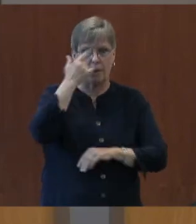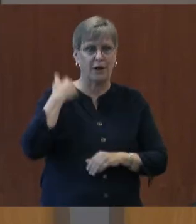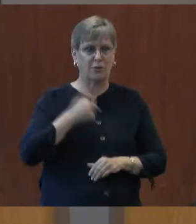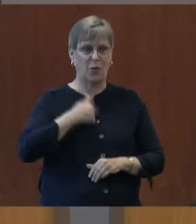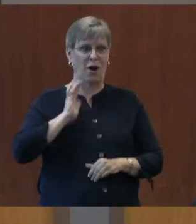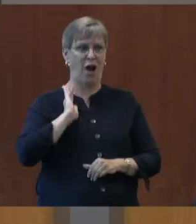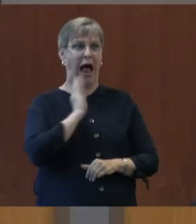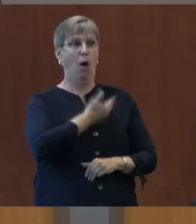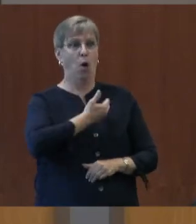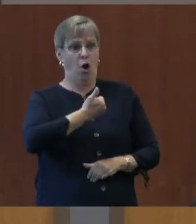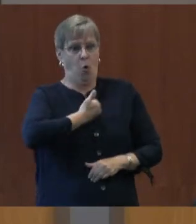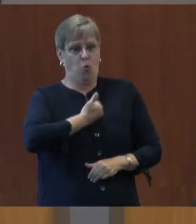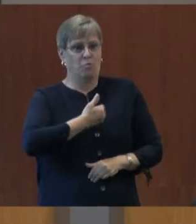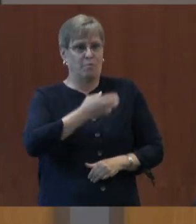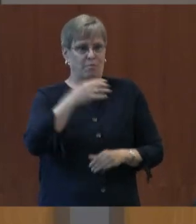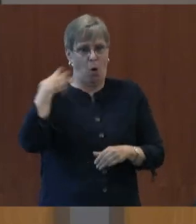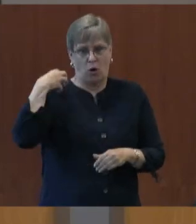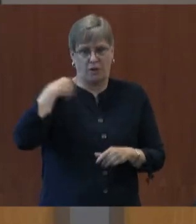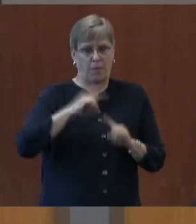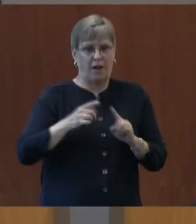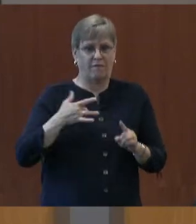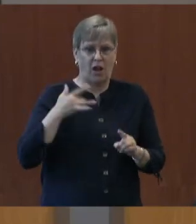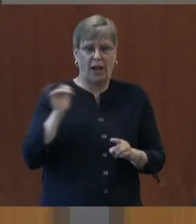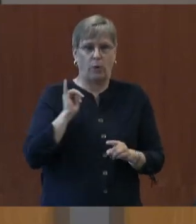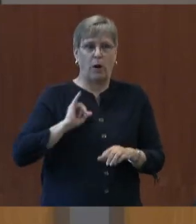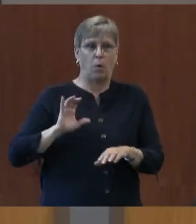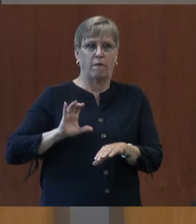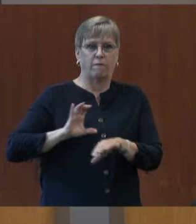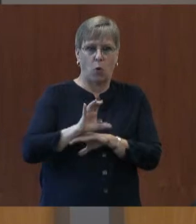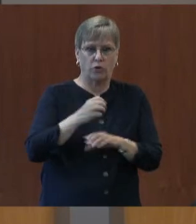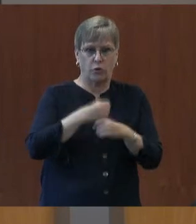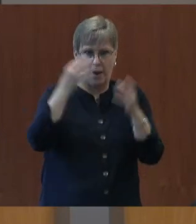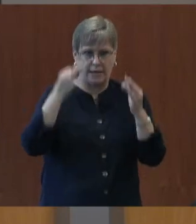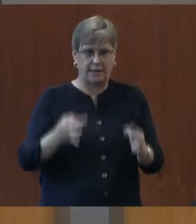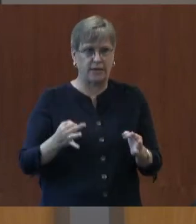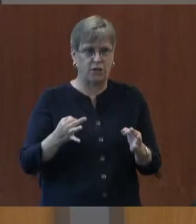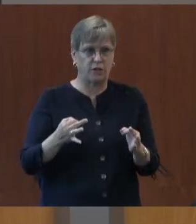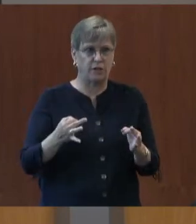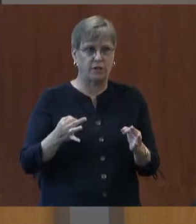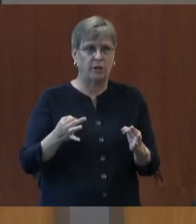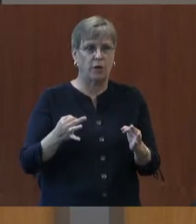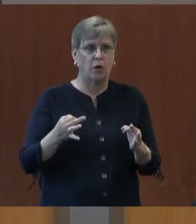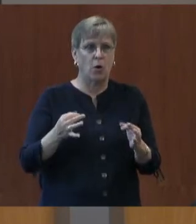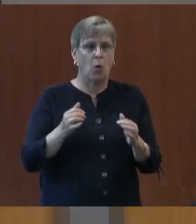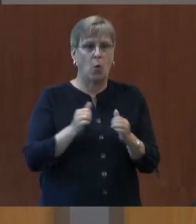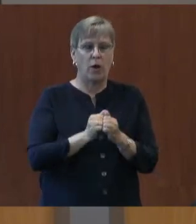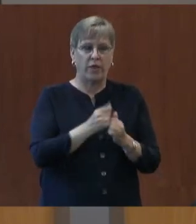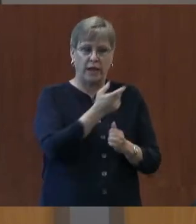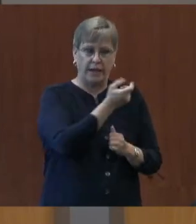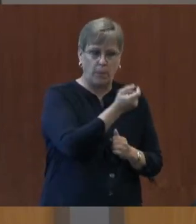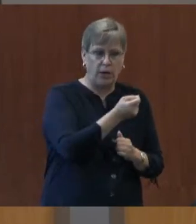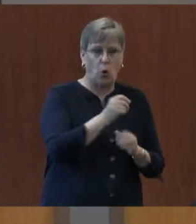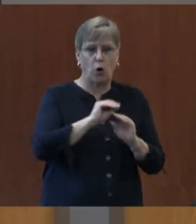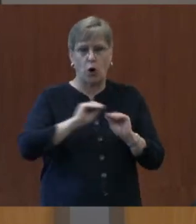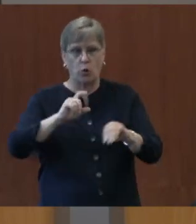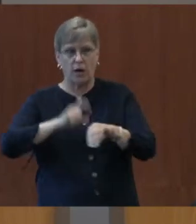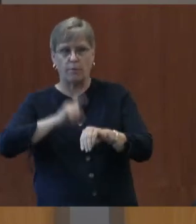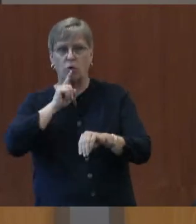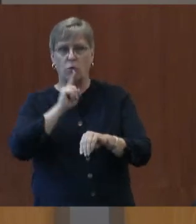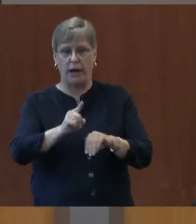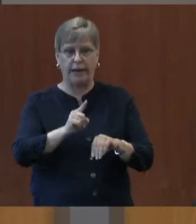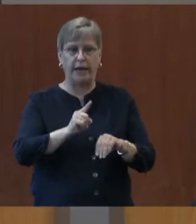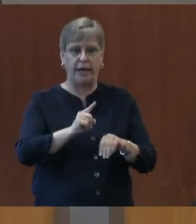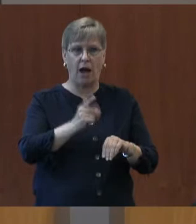our own bosses here, but it certainly felt like we were forced into making decisions with little or no time to digest the information